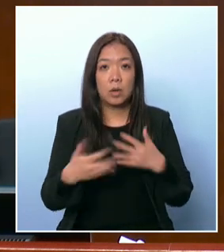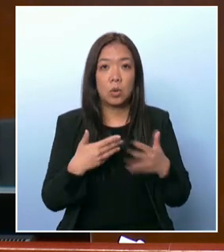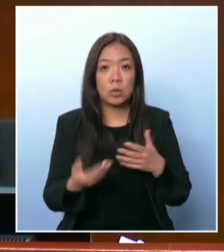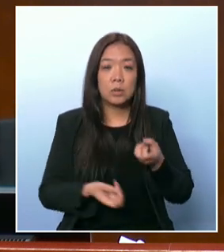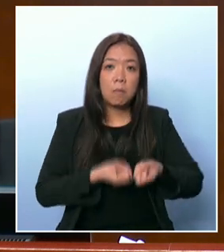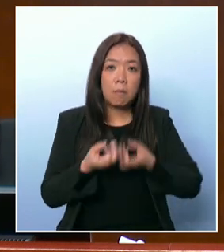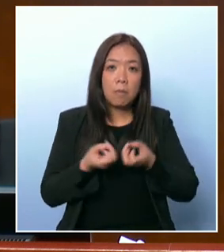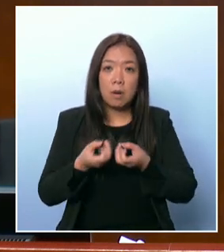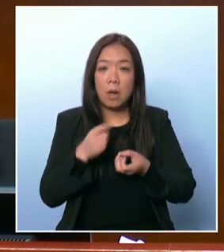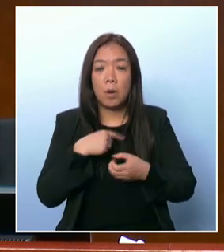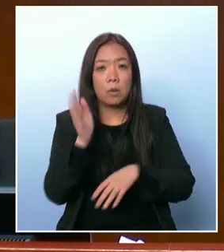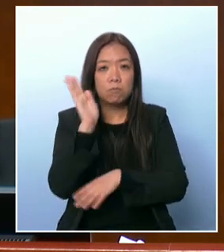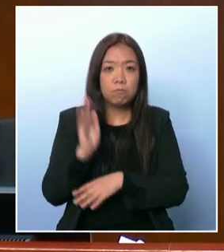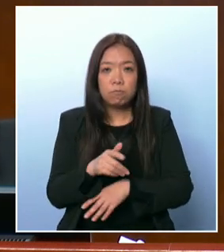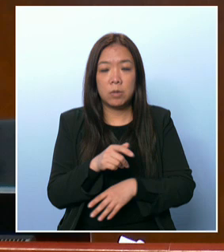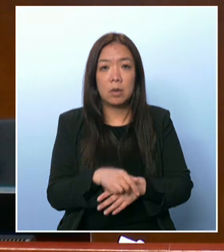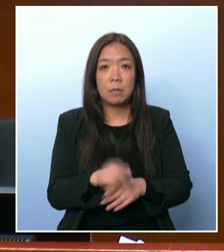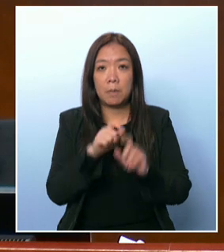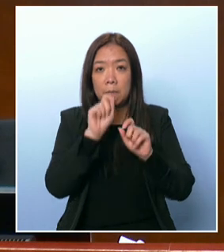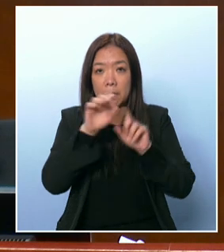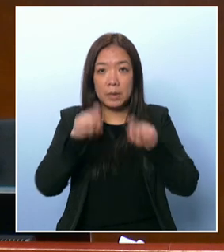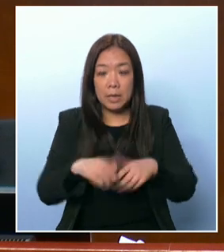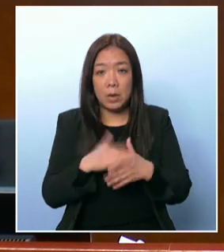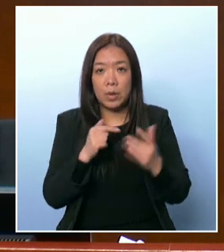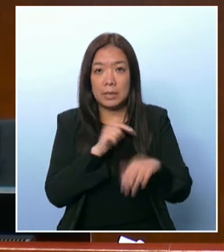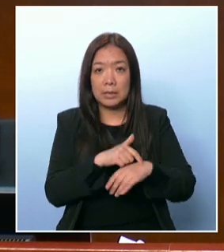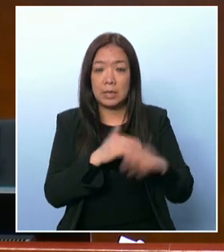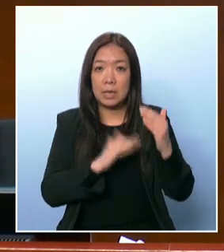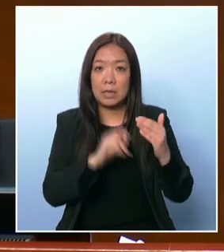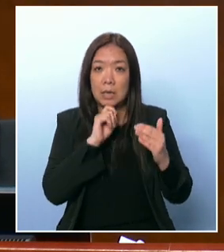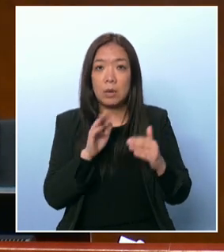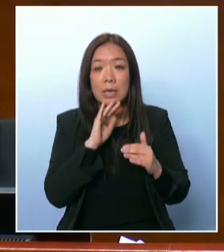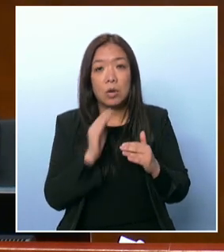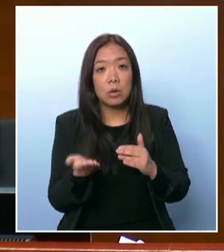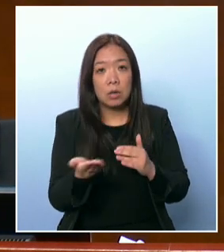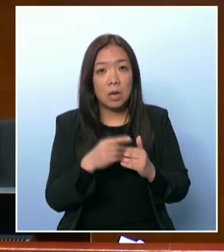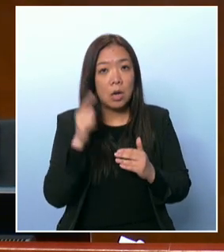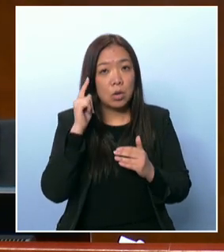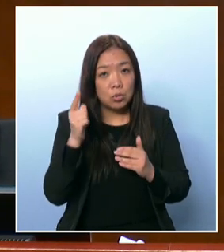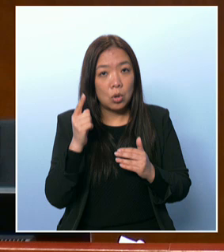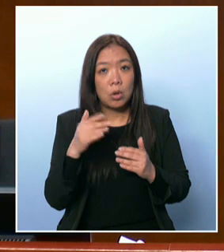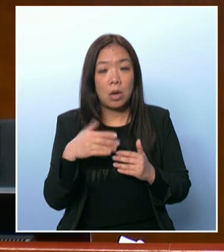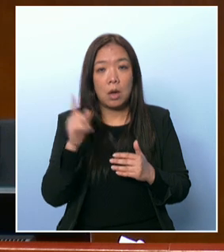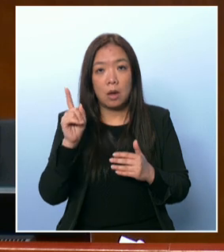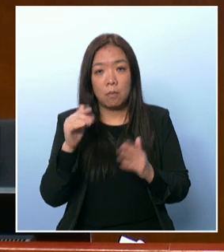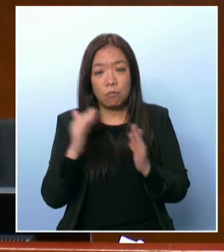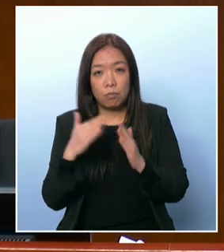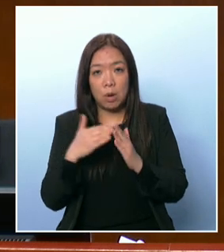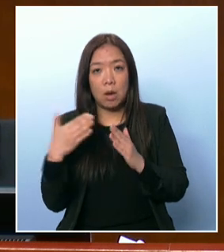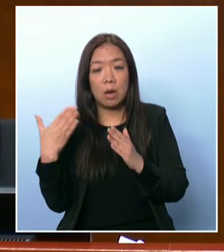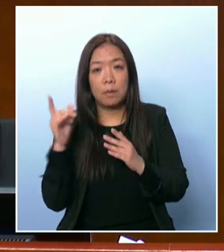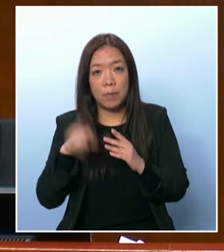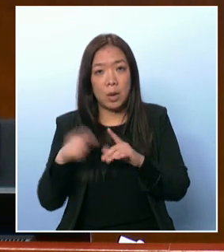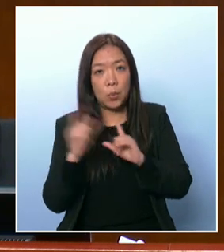2029. 6 members have pressed the button to request to speak. Owing to the time limit, if you want